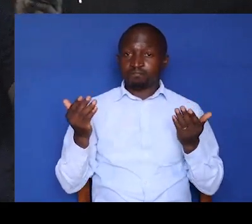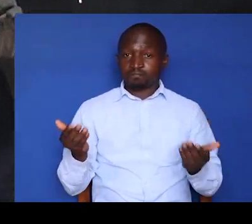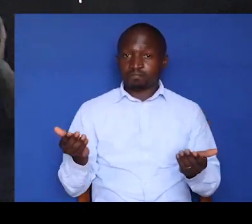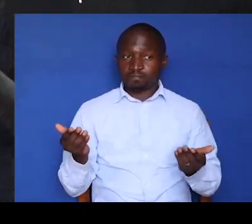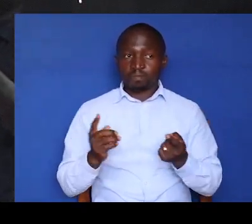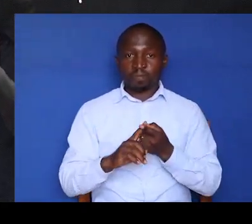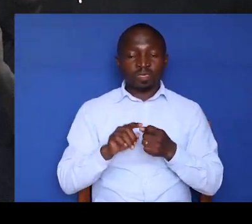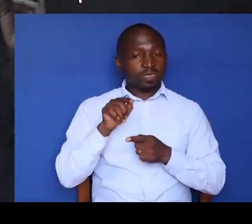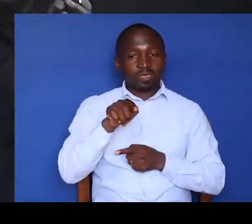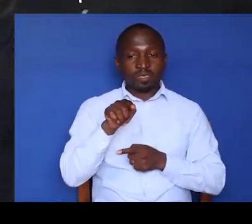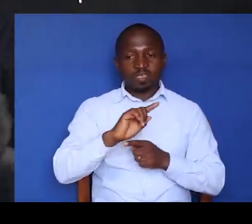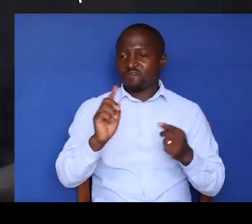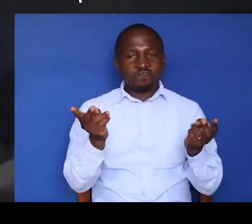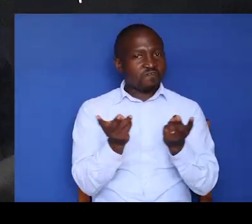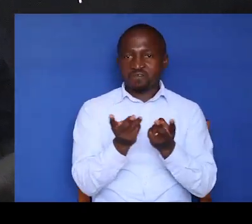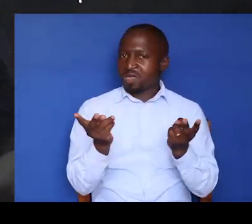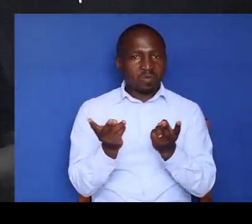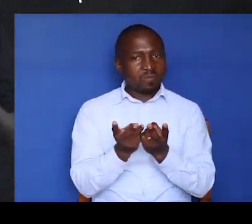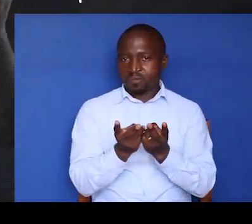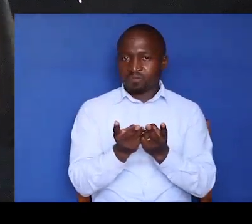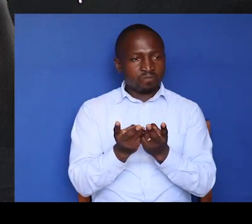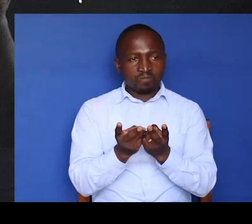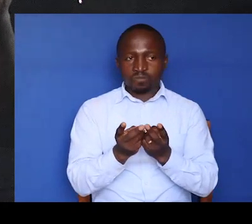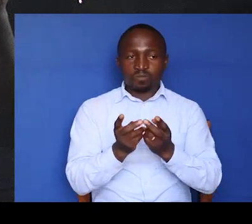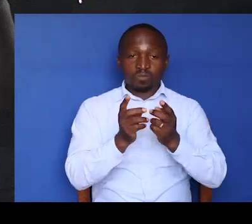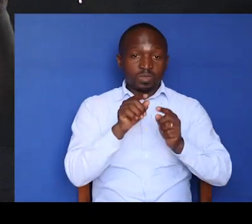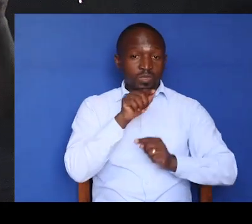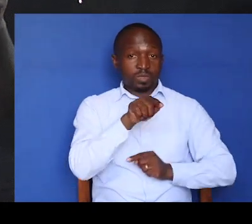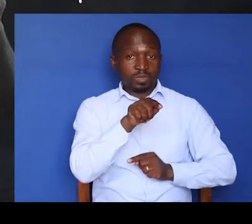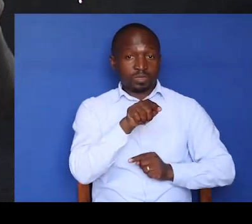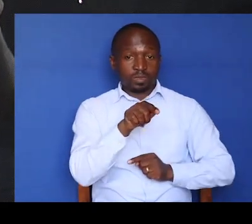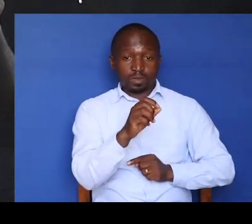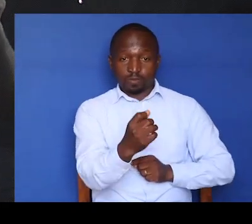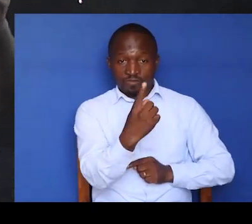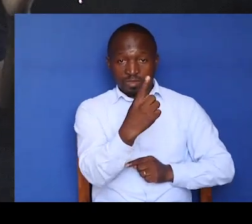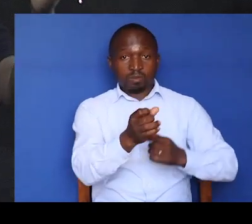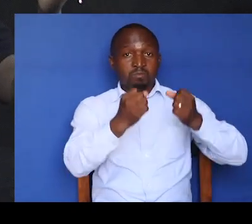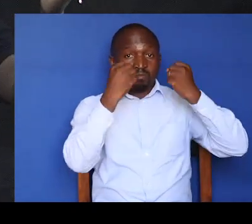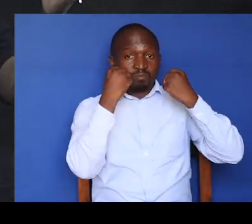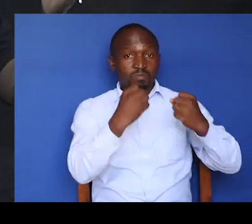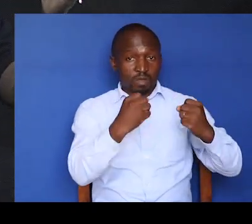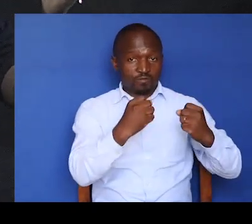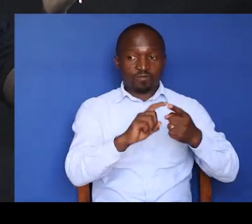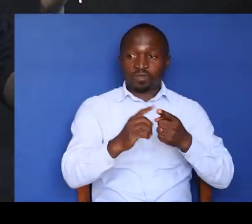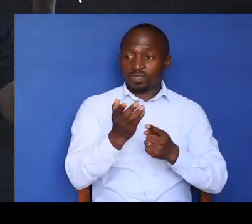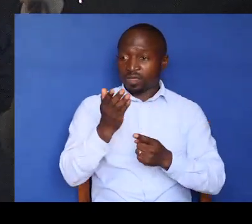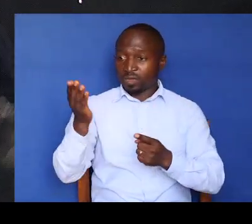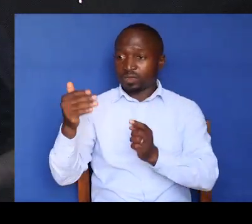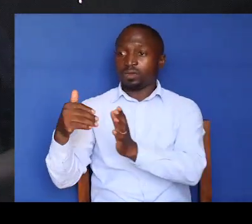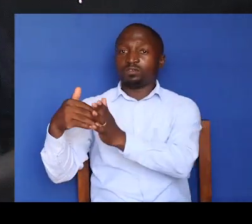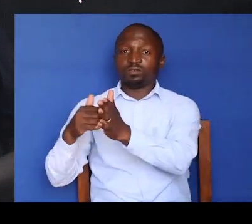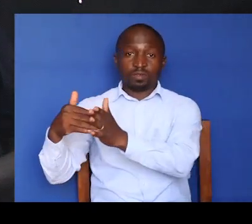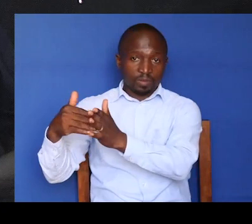are extremely not the same. As this more powerful, while this less